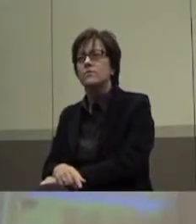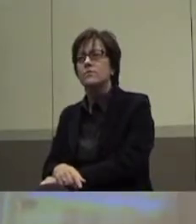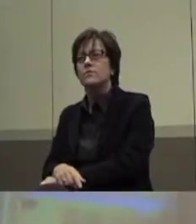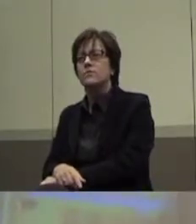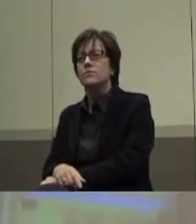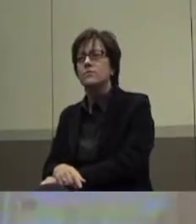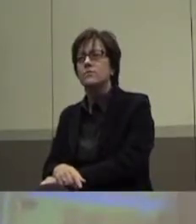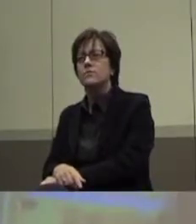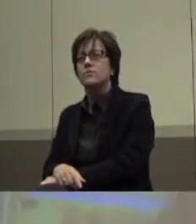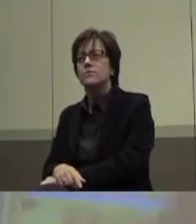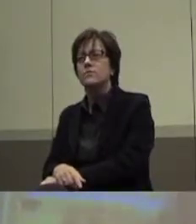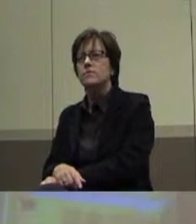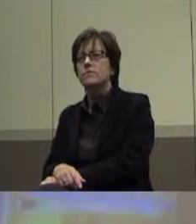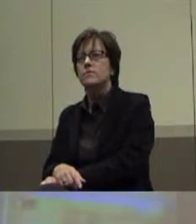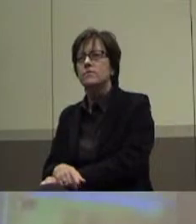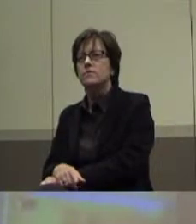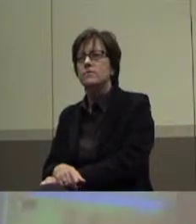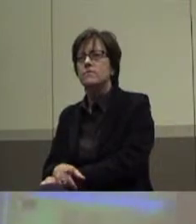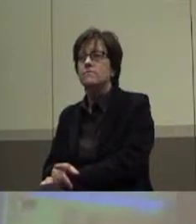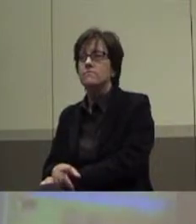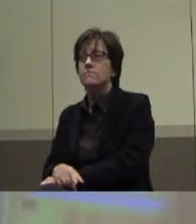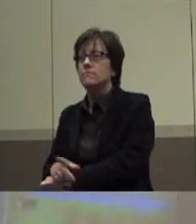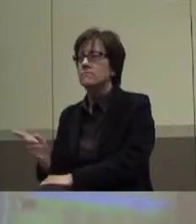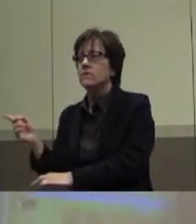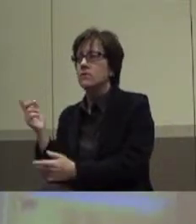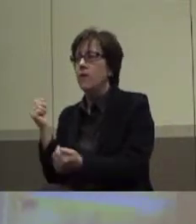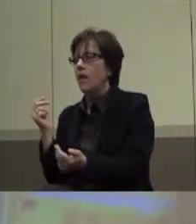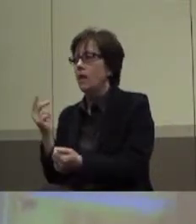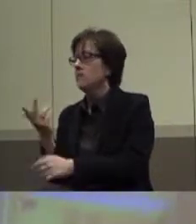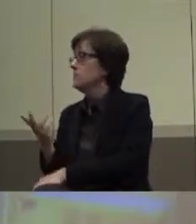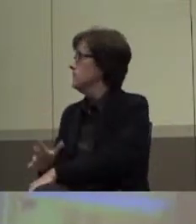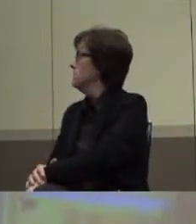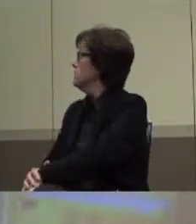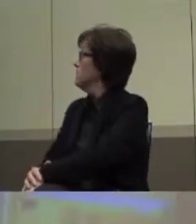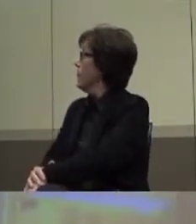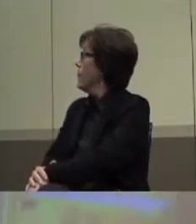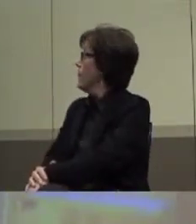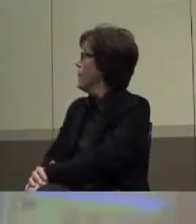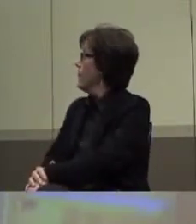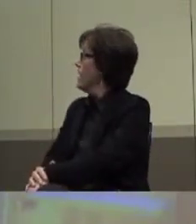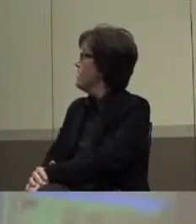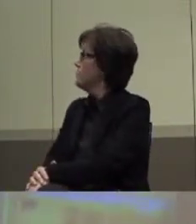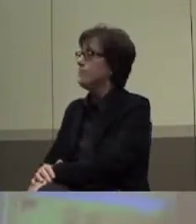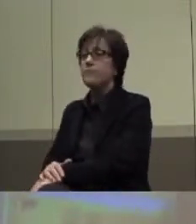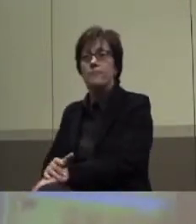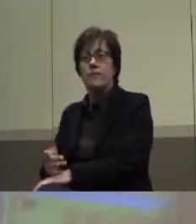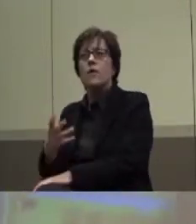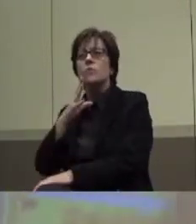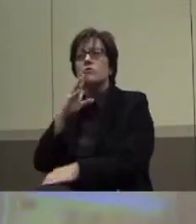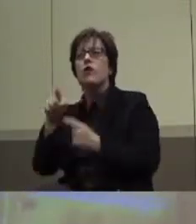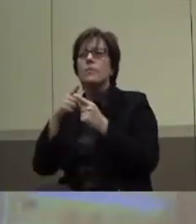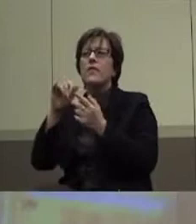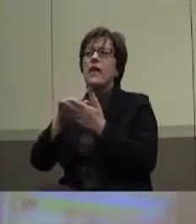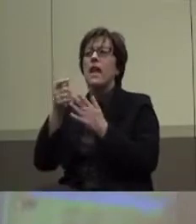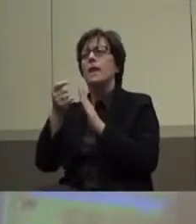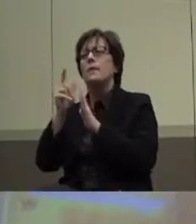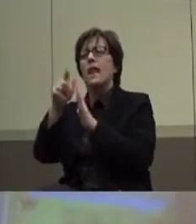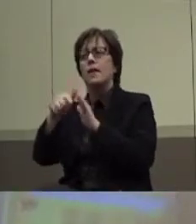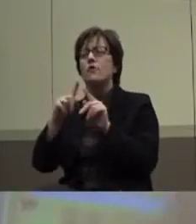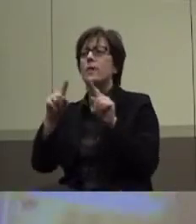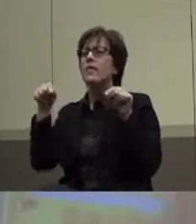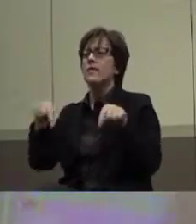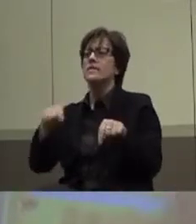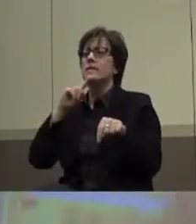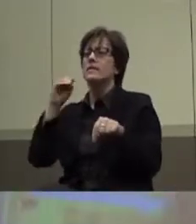our calendar, and this is the first Friday in October. The first Friday in October.